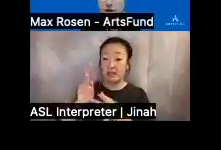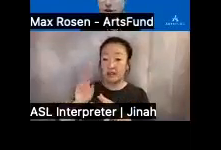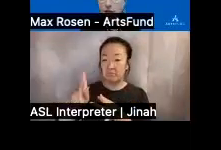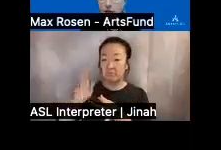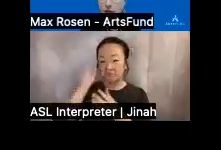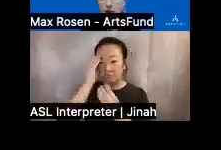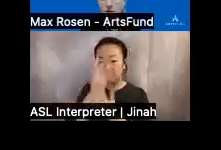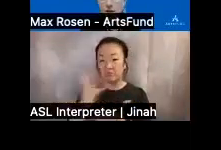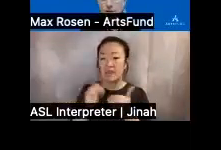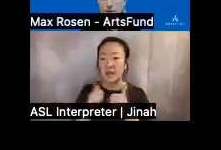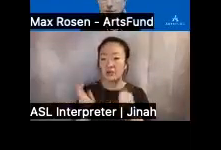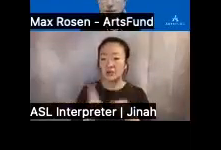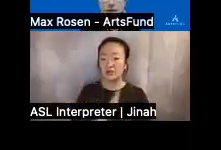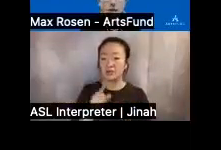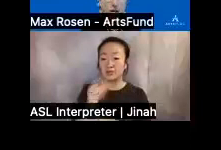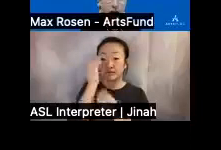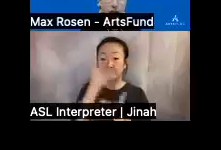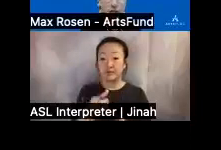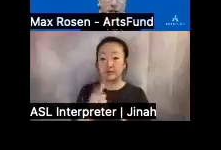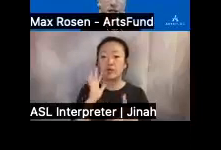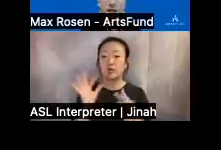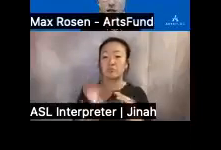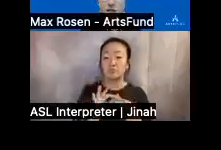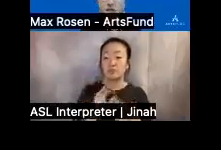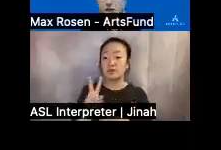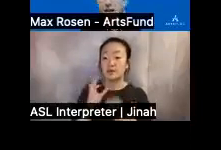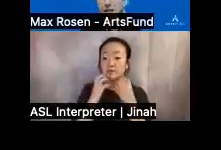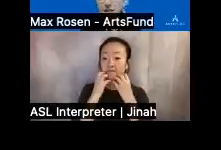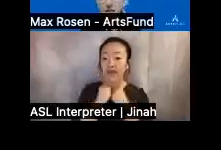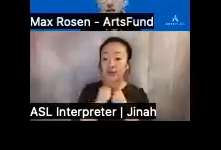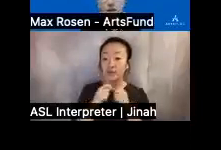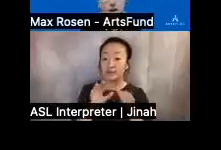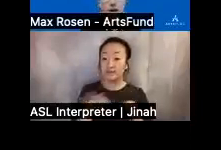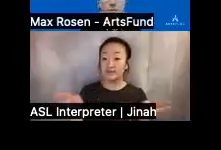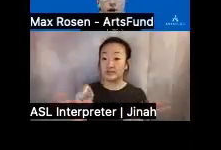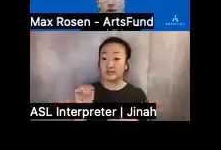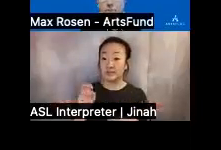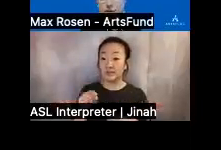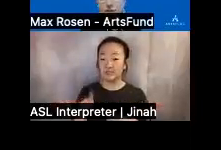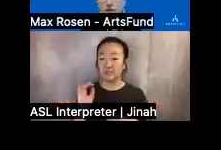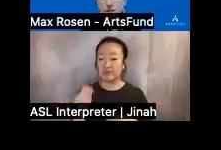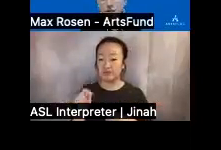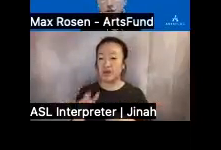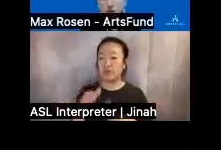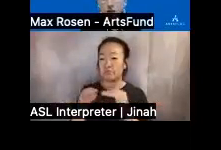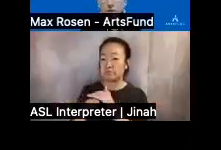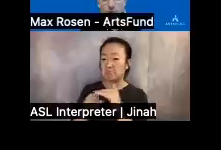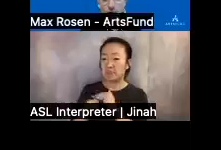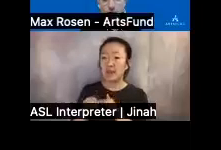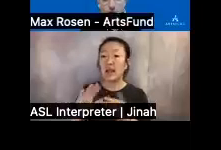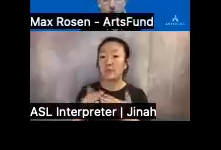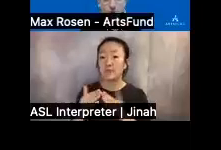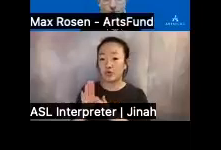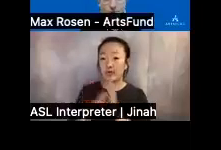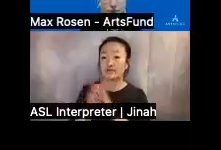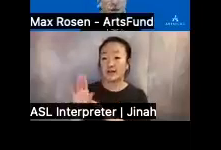to share a link to the data use statement in the chat, and you can access it on the Community Accelerator Grant